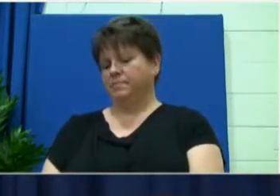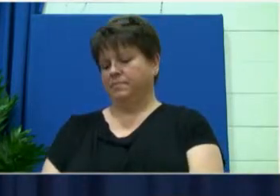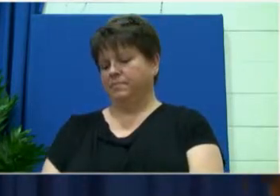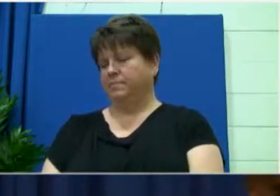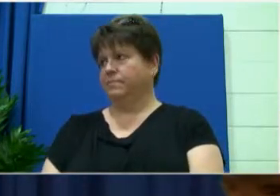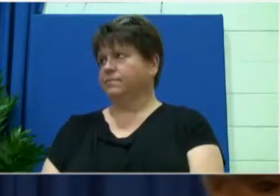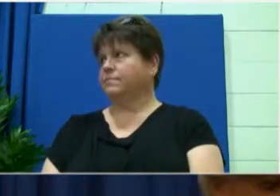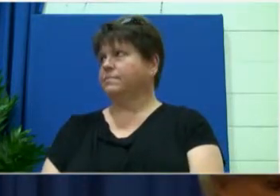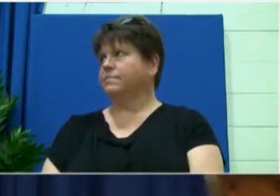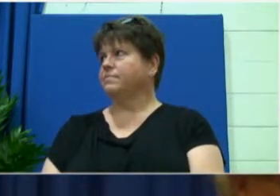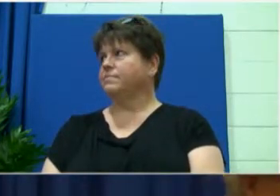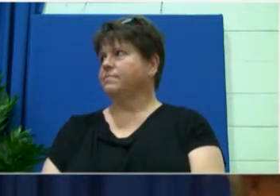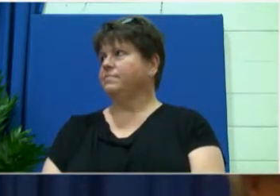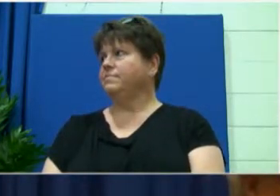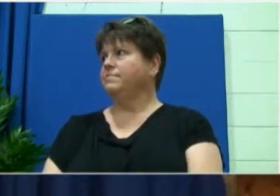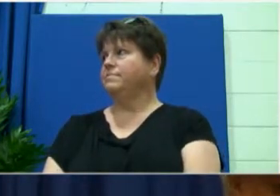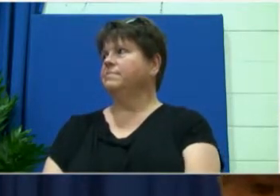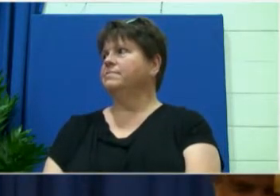Hold on, Rita.